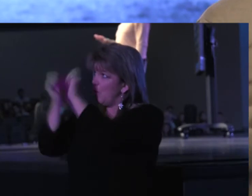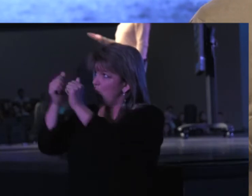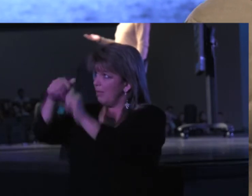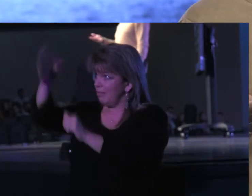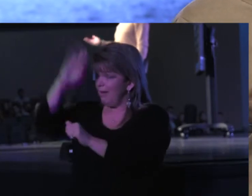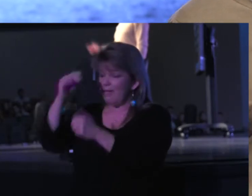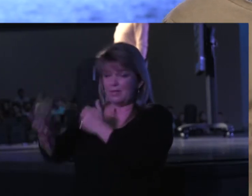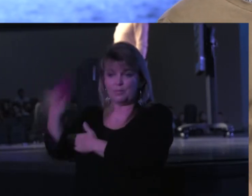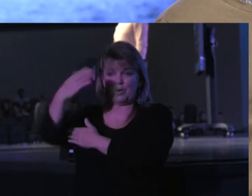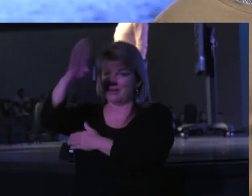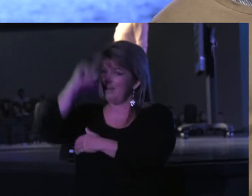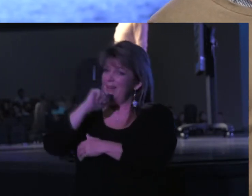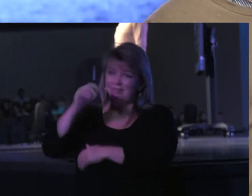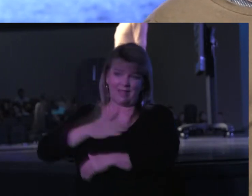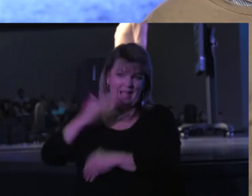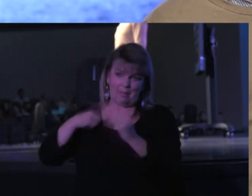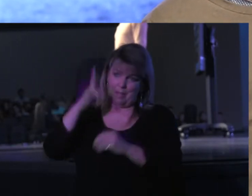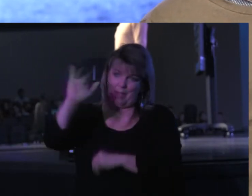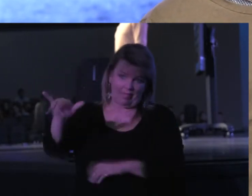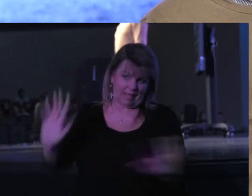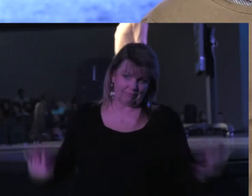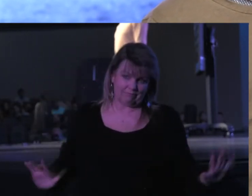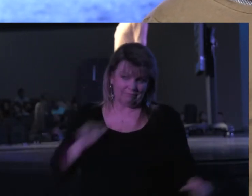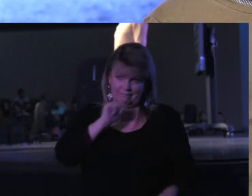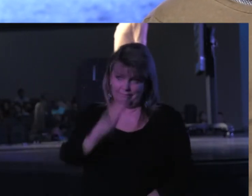morning, God is not happy about that.